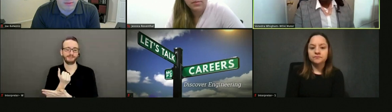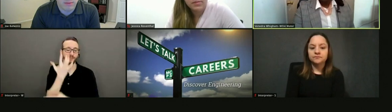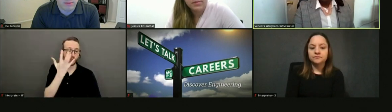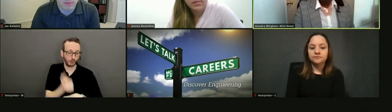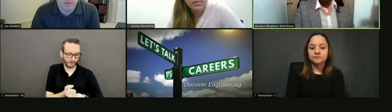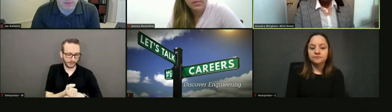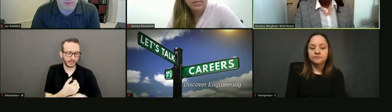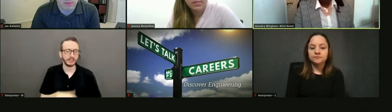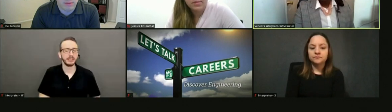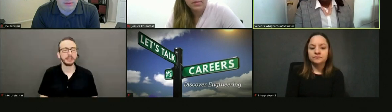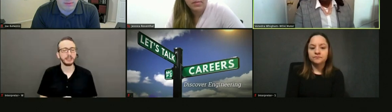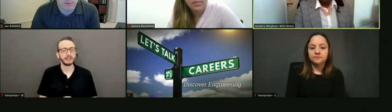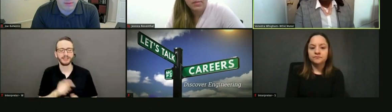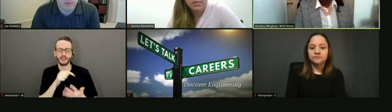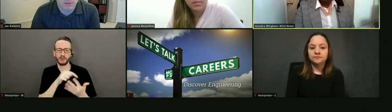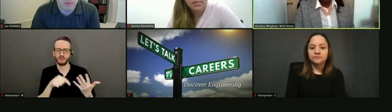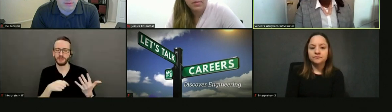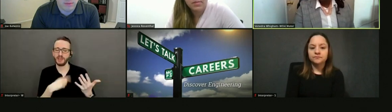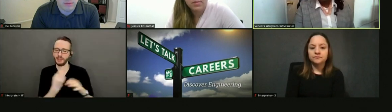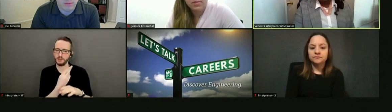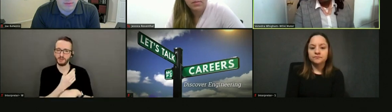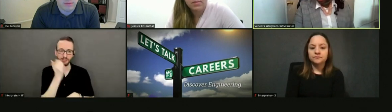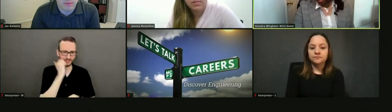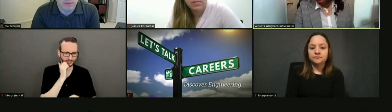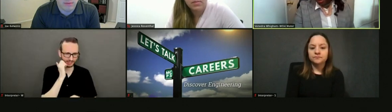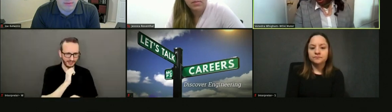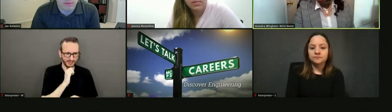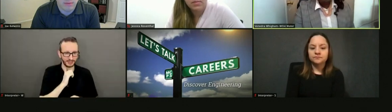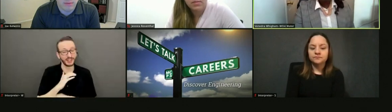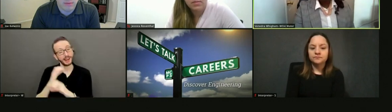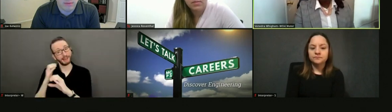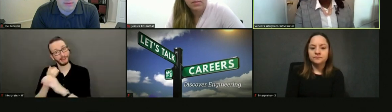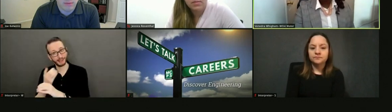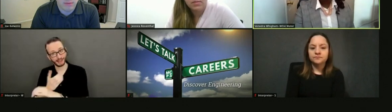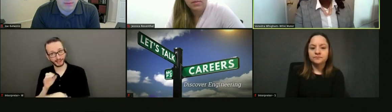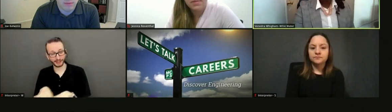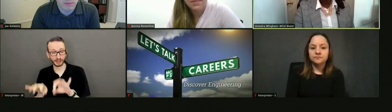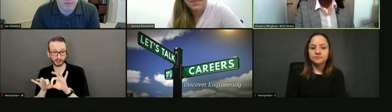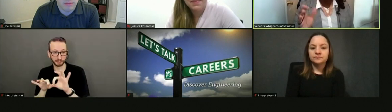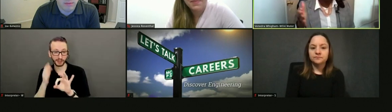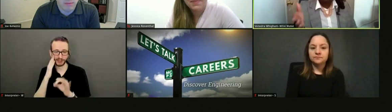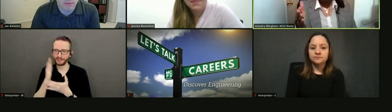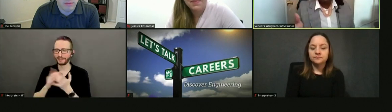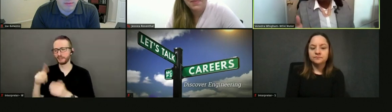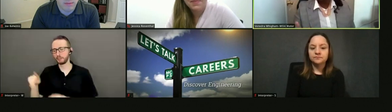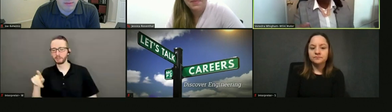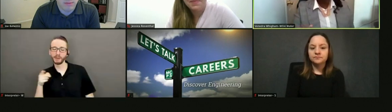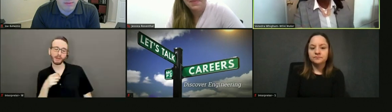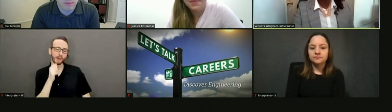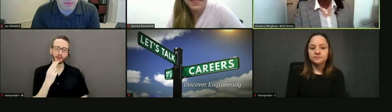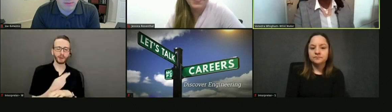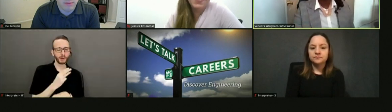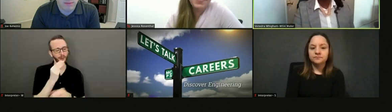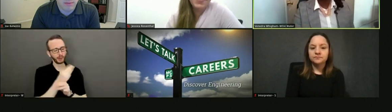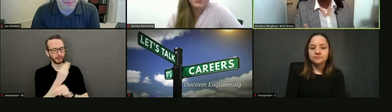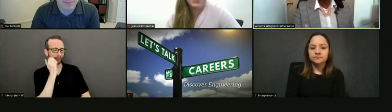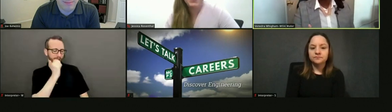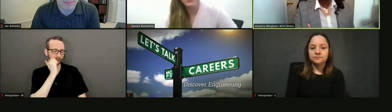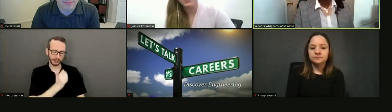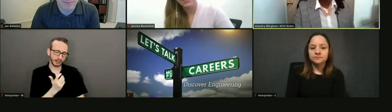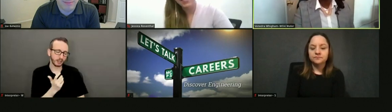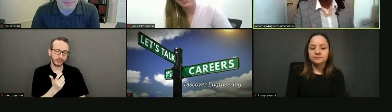that I use daily. Actually, calculus is actually important. I know you said some people say you don't use math every day, but calculus is